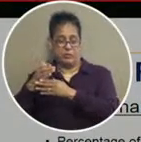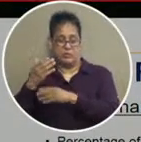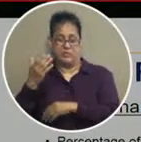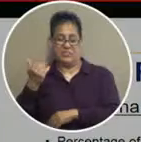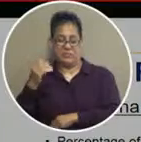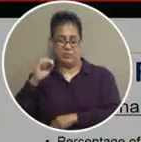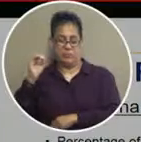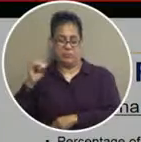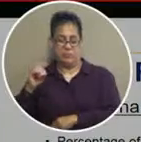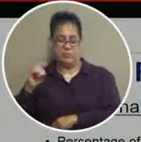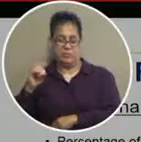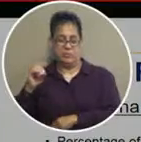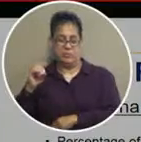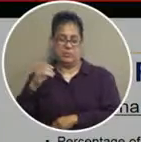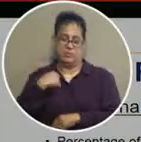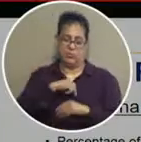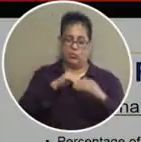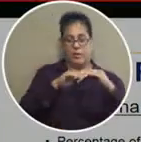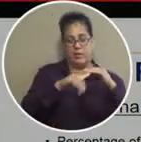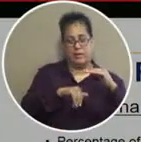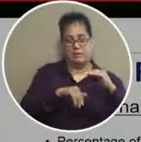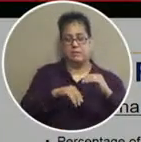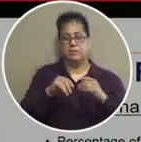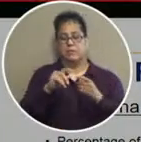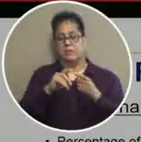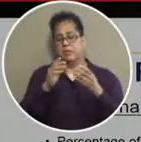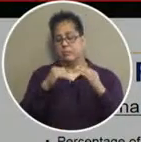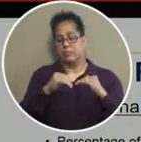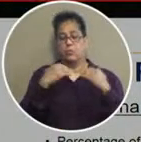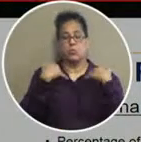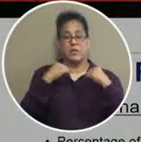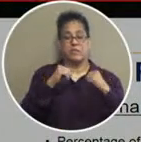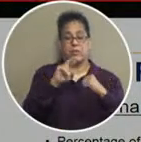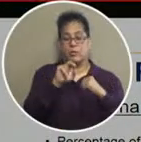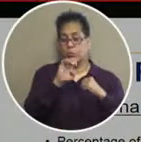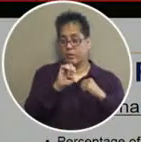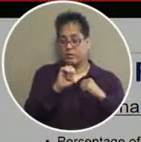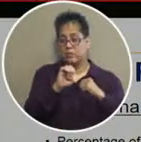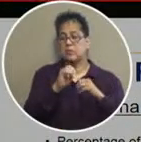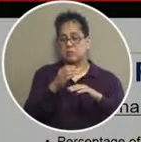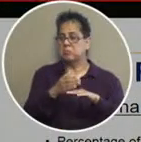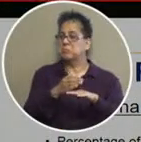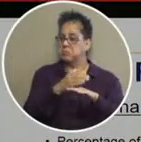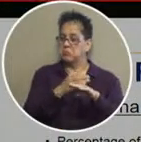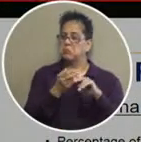about 15%. Our recovery rate has continued to improve.